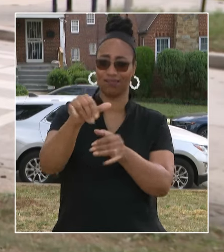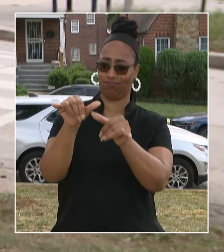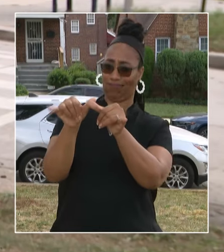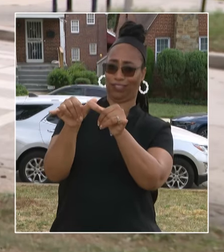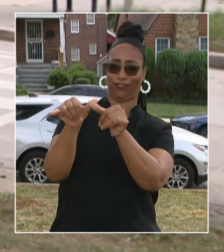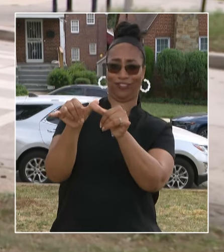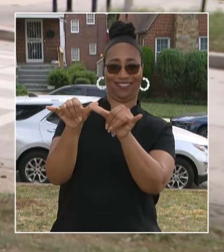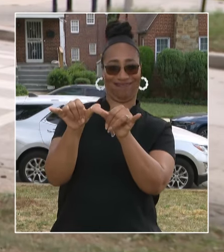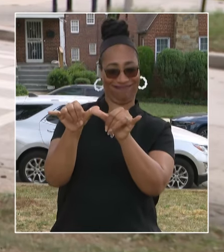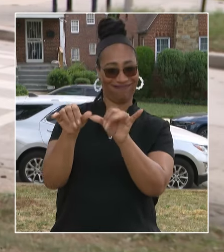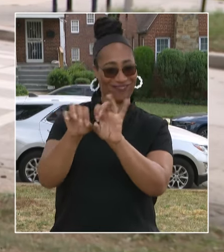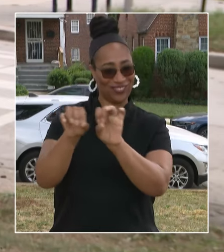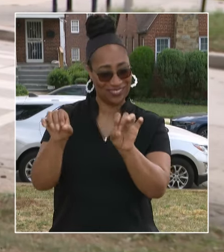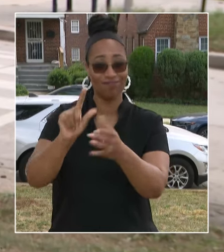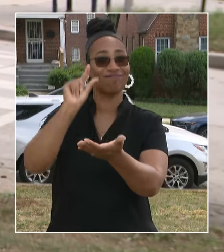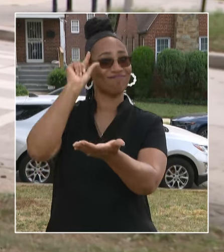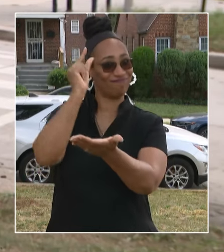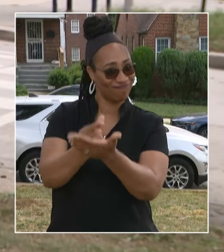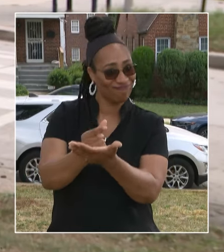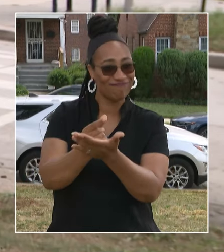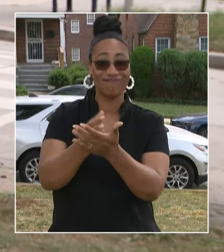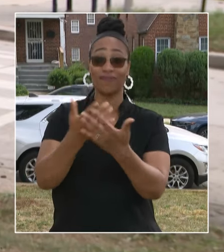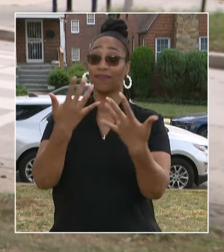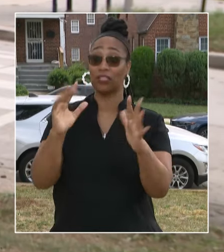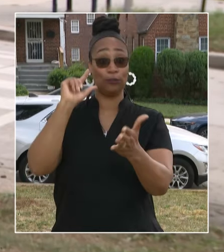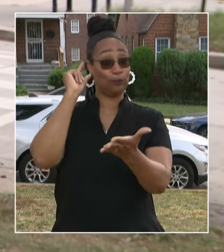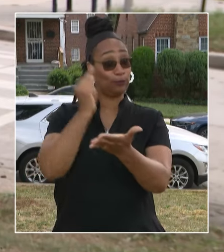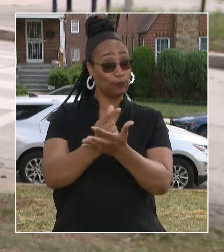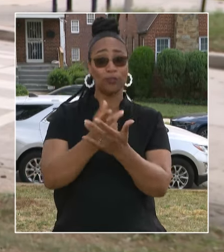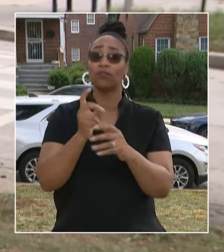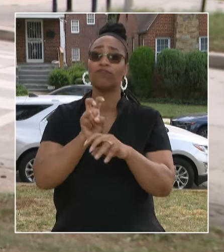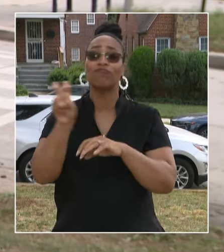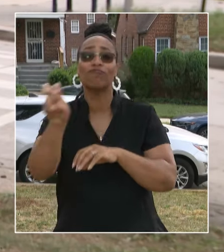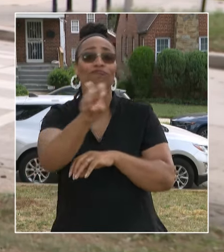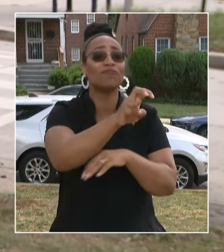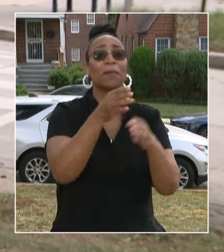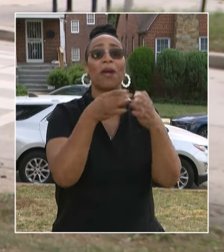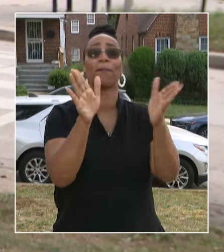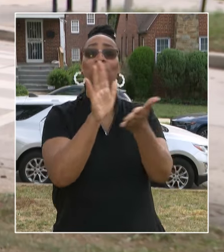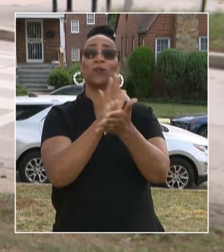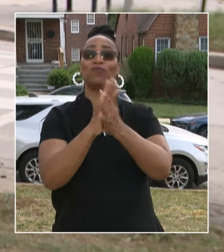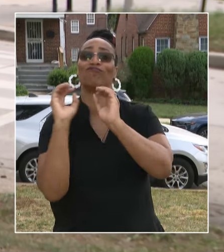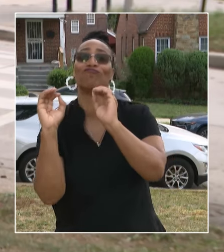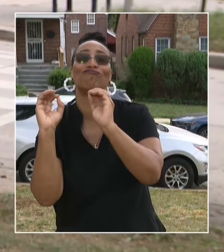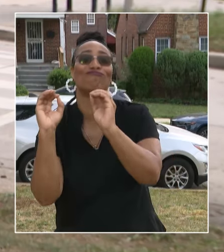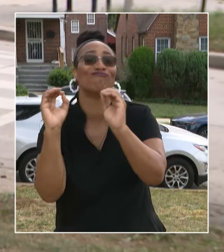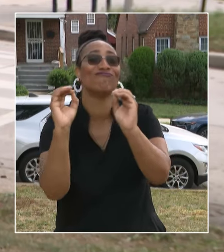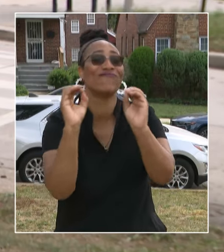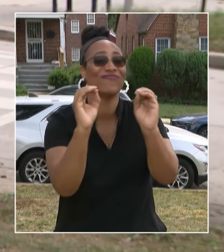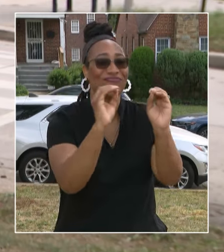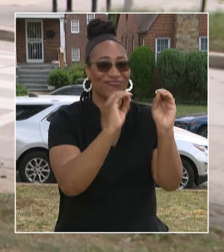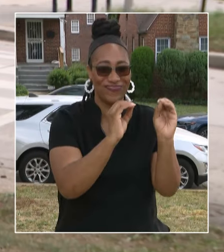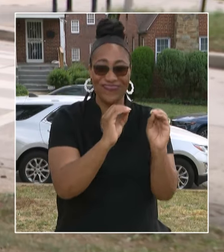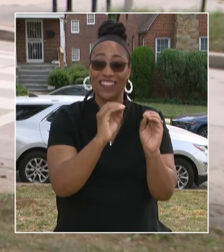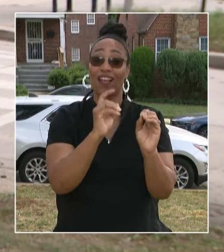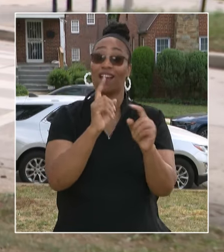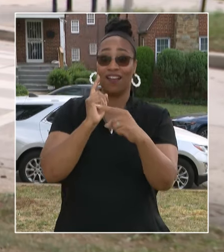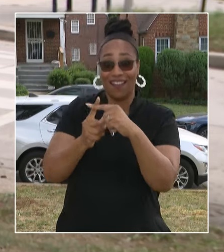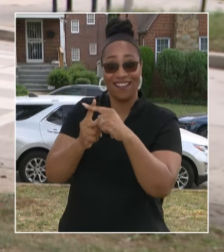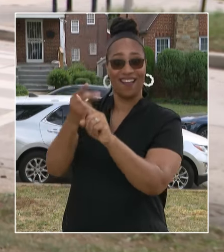from 1947 to 1952, and on Howard's faculty from 1950 to 1960, while also working as an engineer